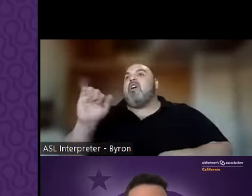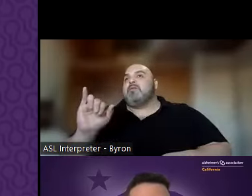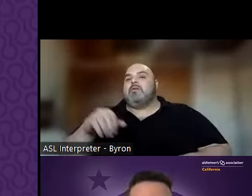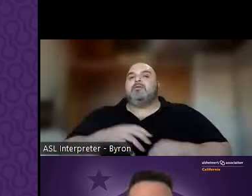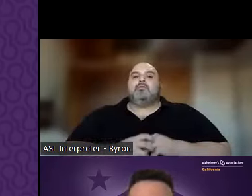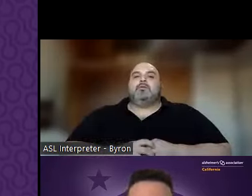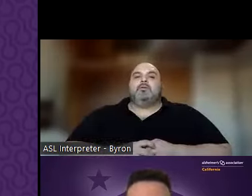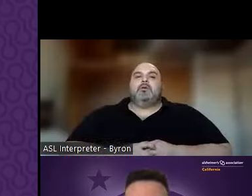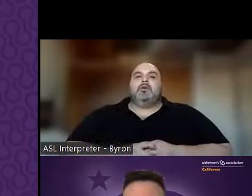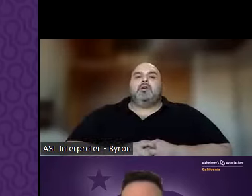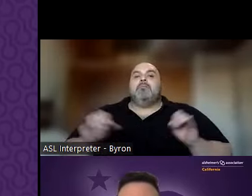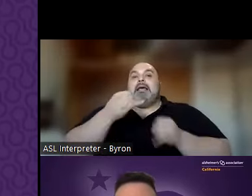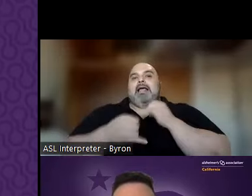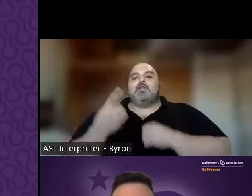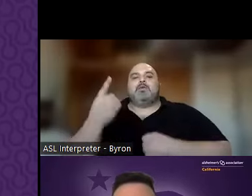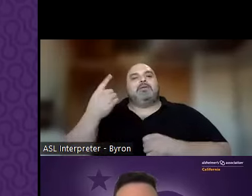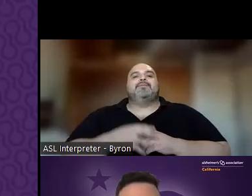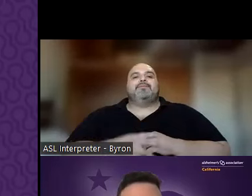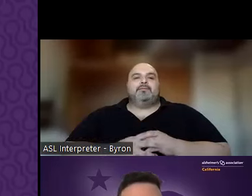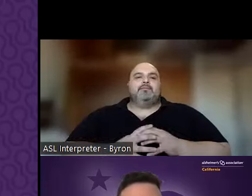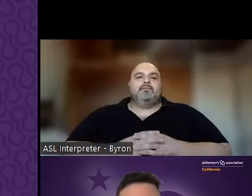Moving to, I think, my last slide.